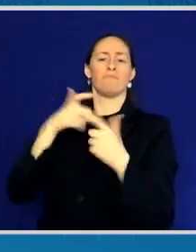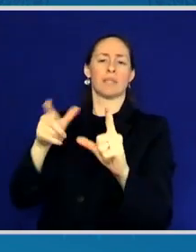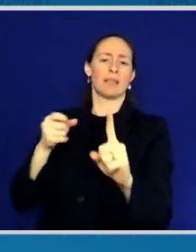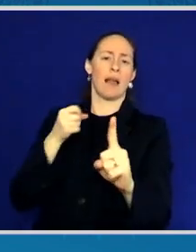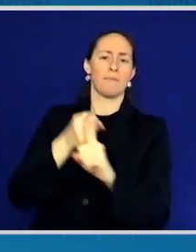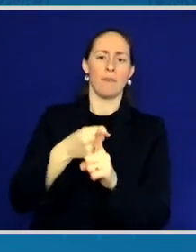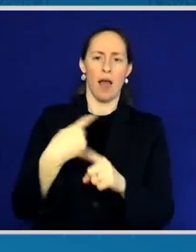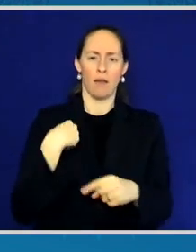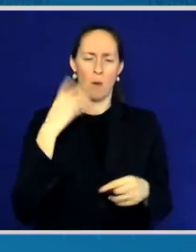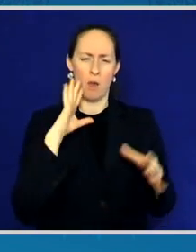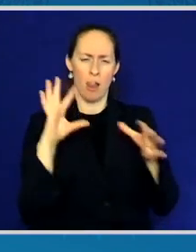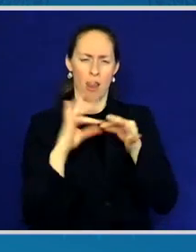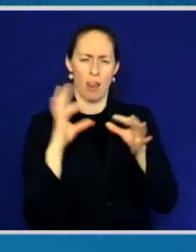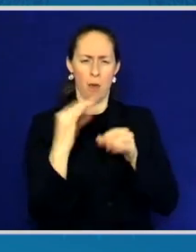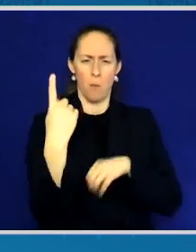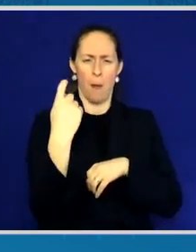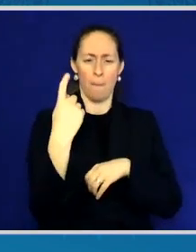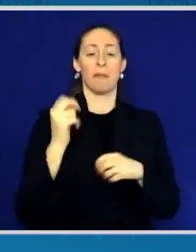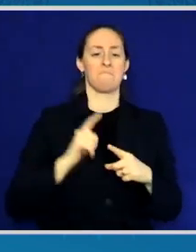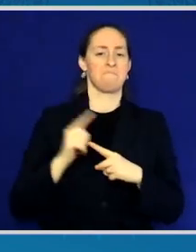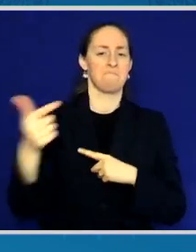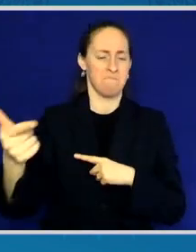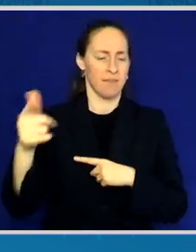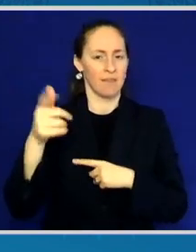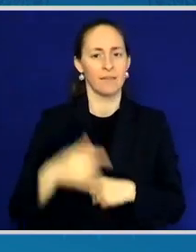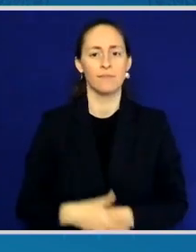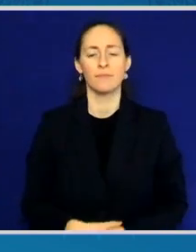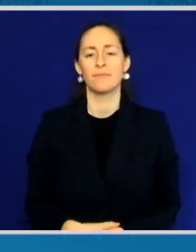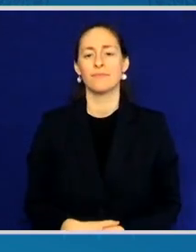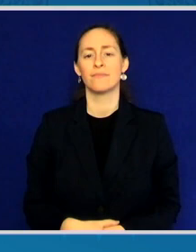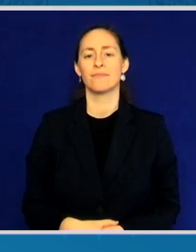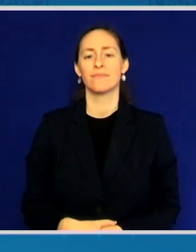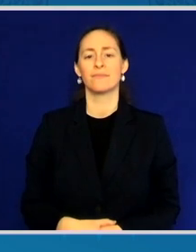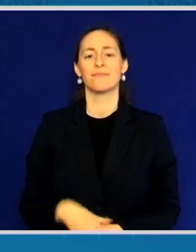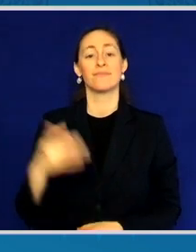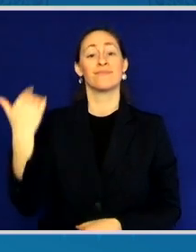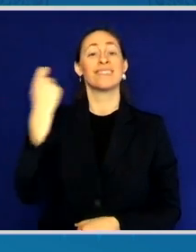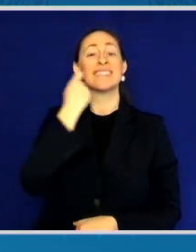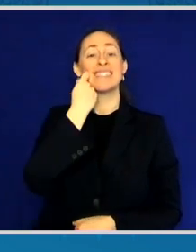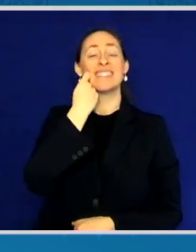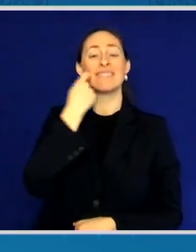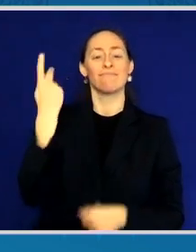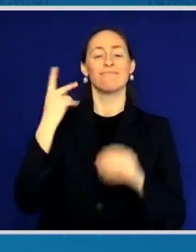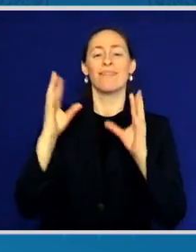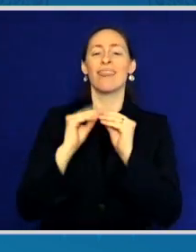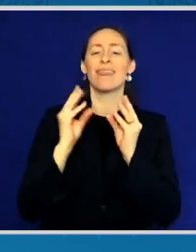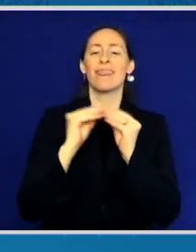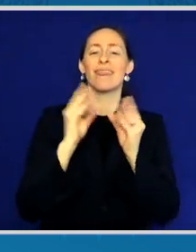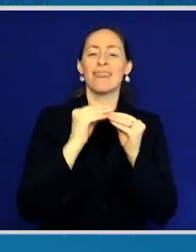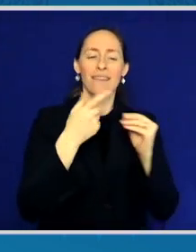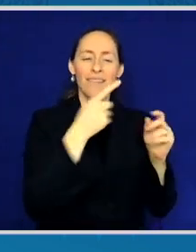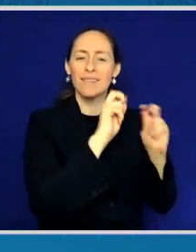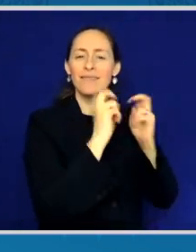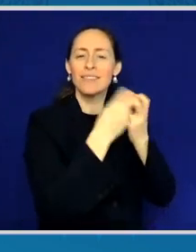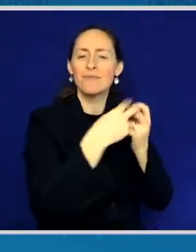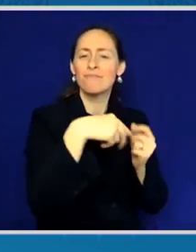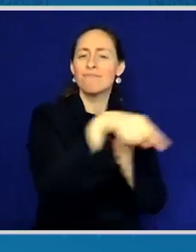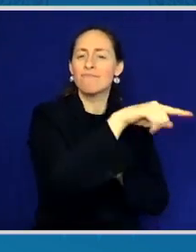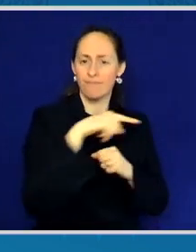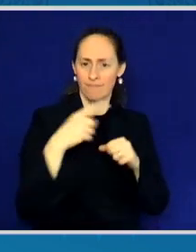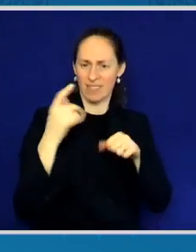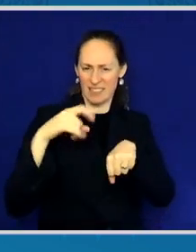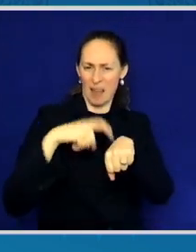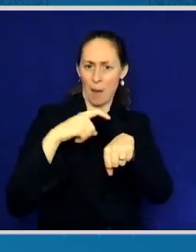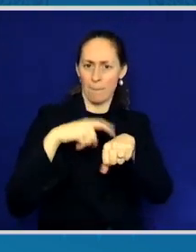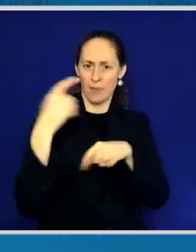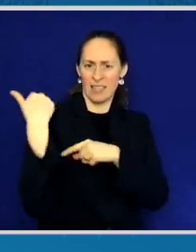were talking one day about we just returned to session in early February, late January, and we were sitting on the Senate floor, and